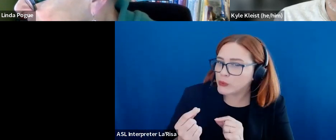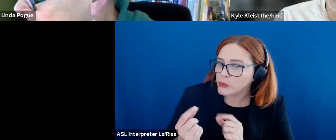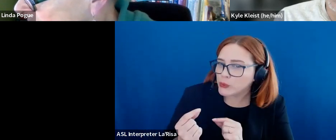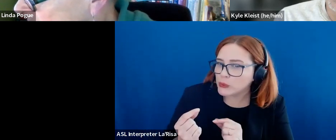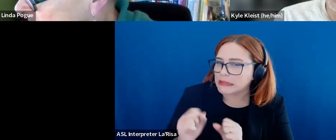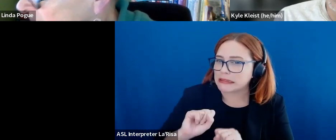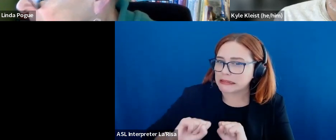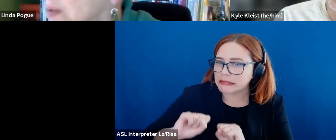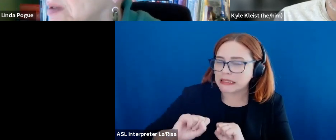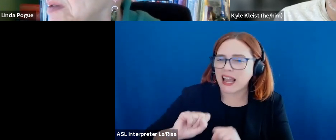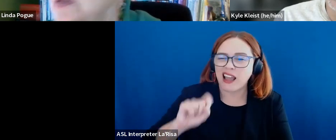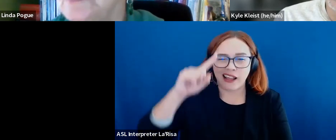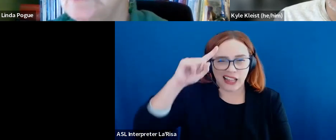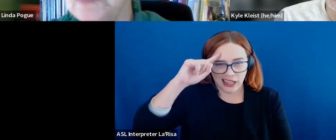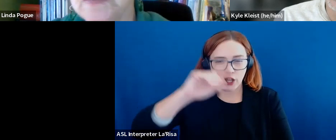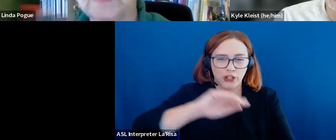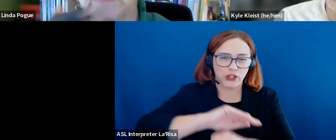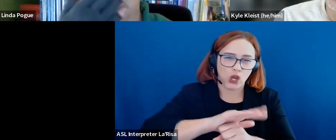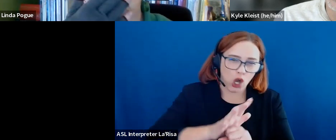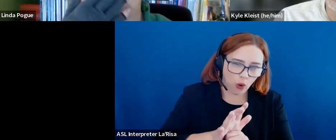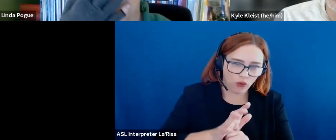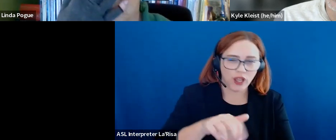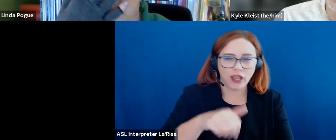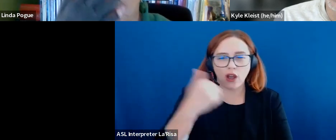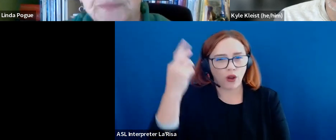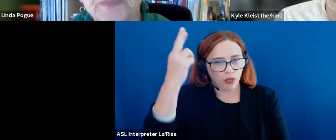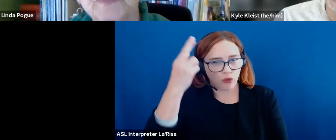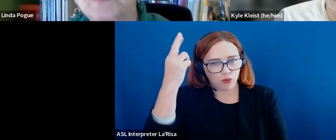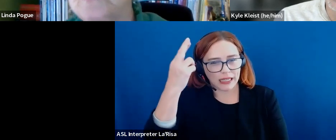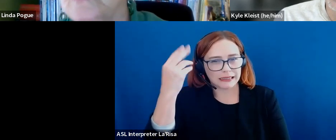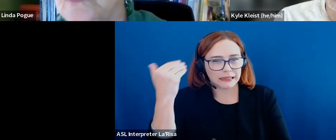I think due to COVID and other things, and now you have the whole